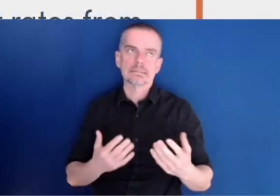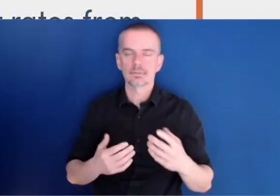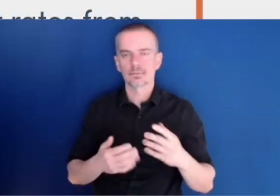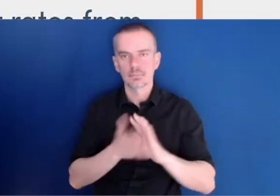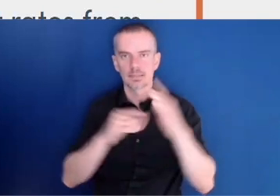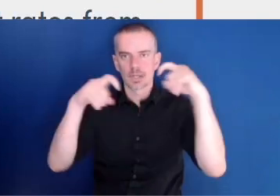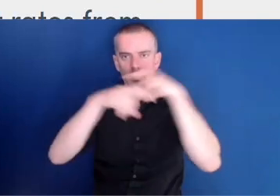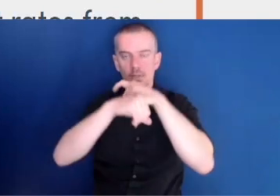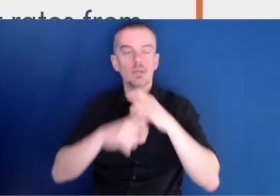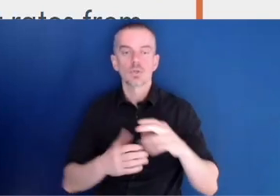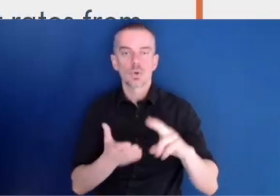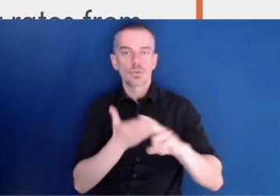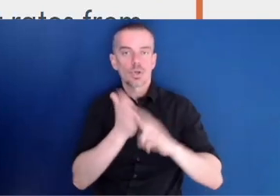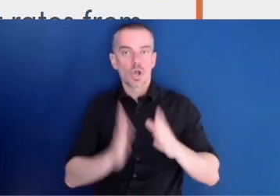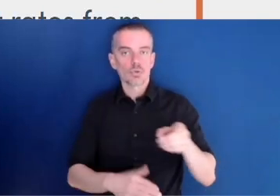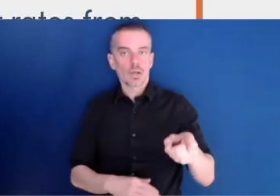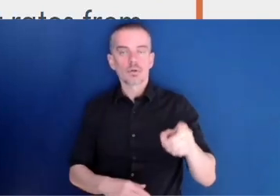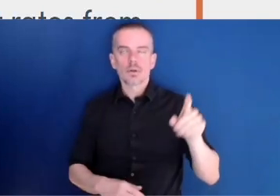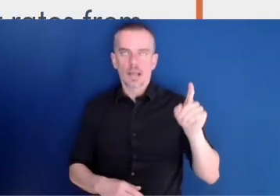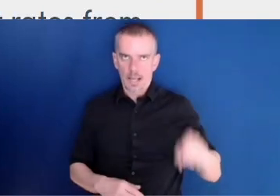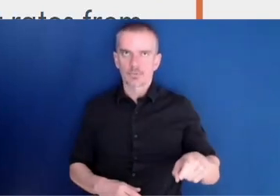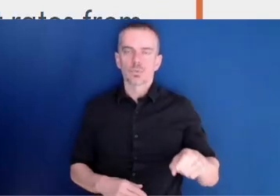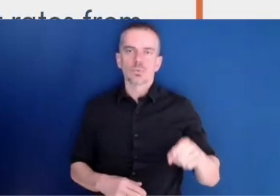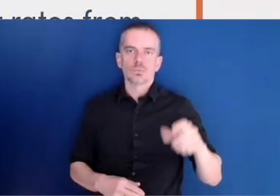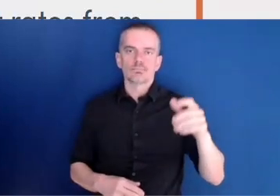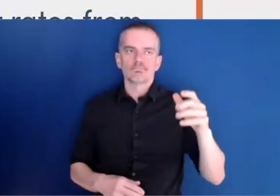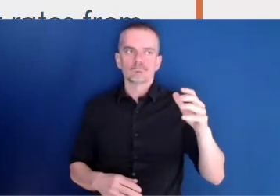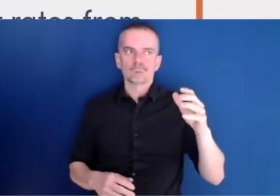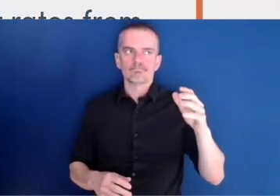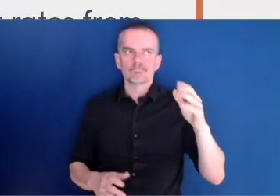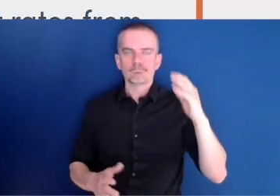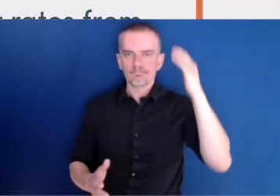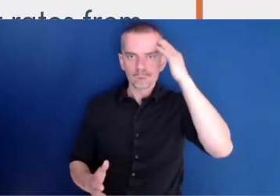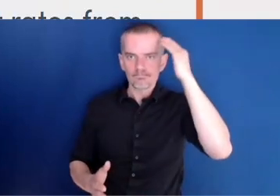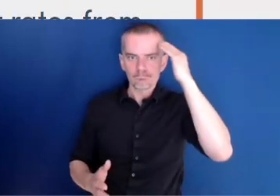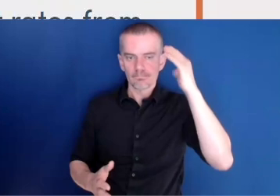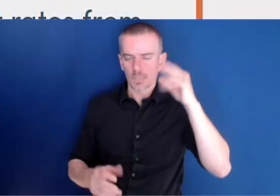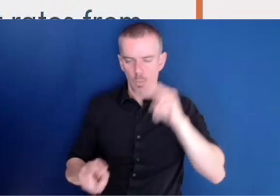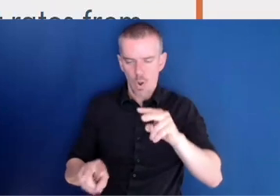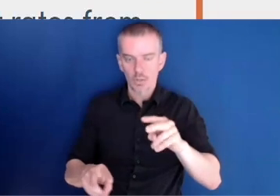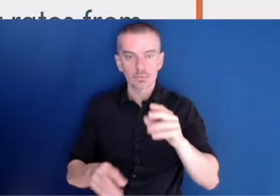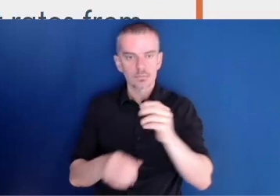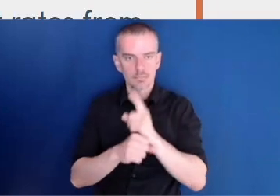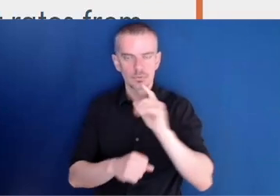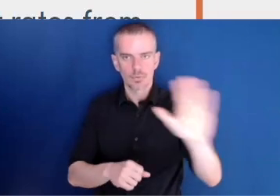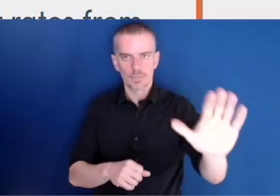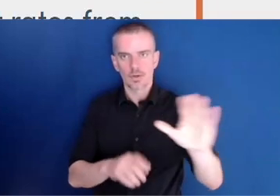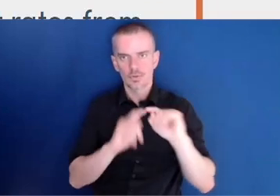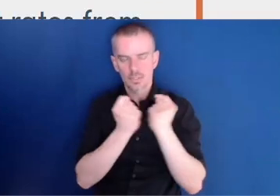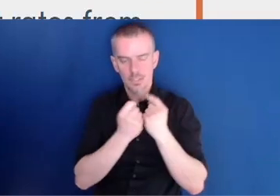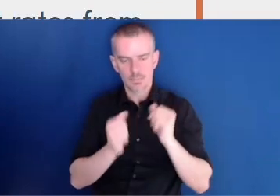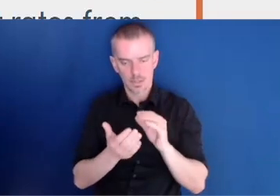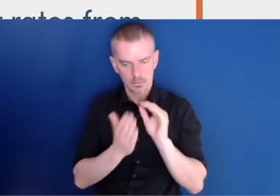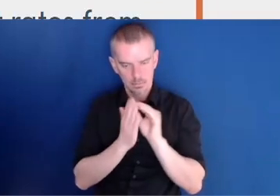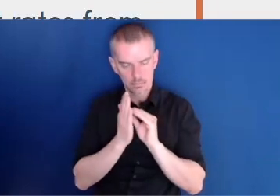this is something your contractor has to make sure that they're looking at closely, that the people on their team are,